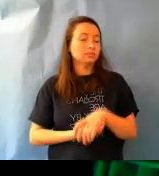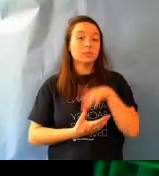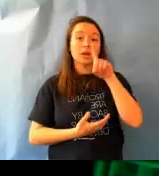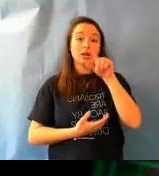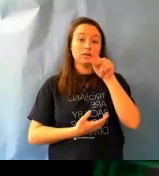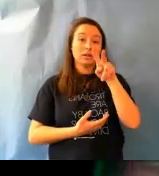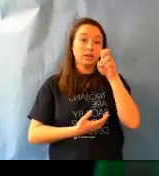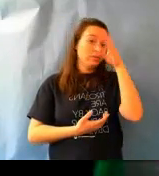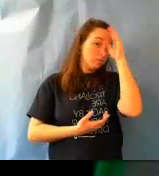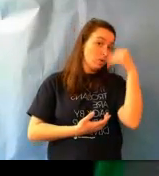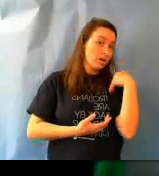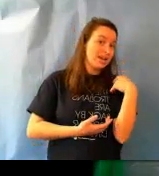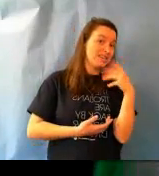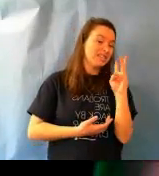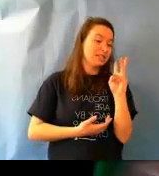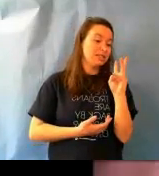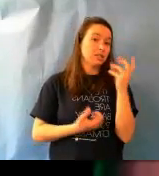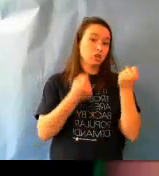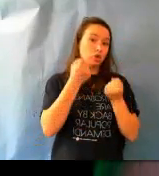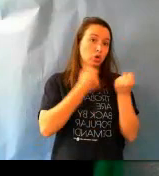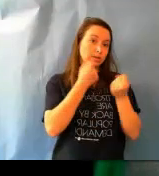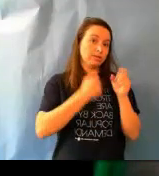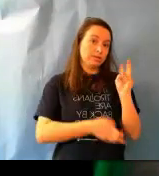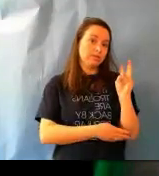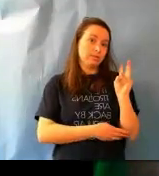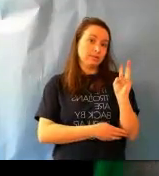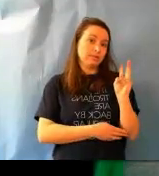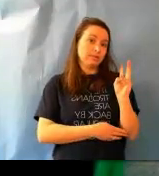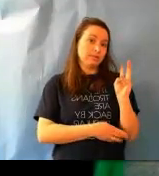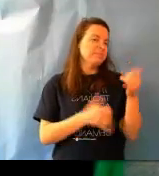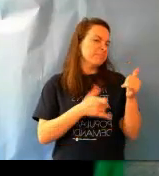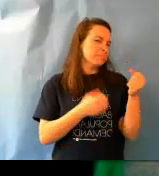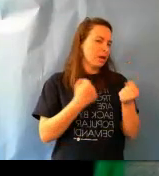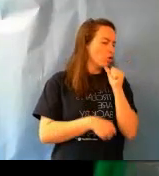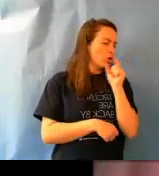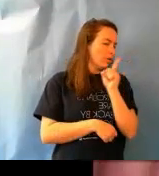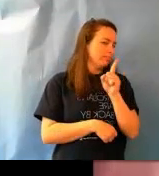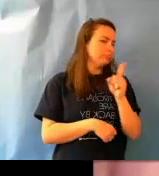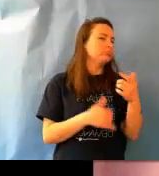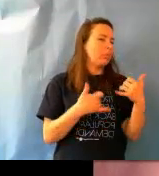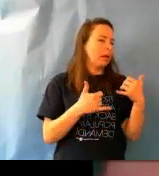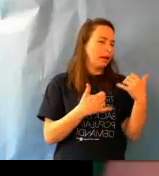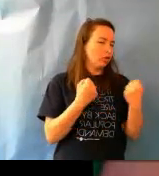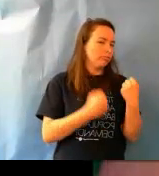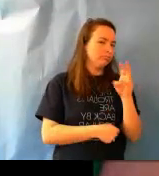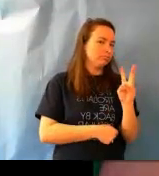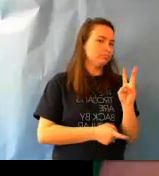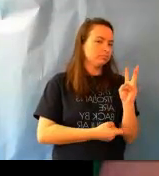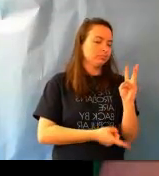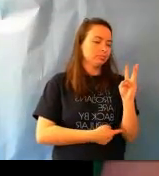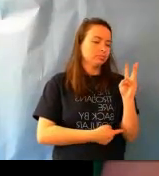Dave had 6 toy cars. So how many did he have?